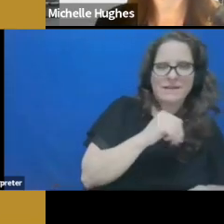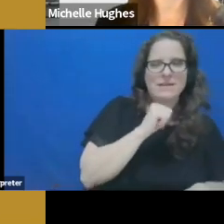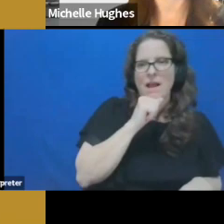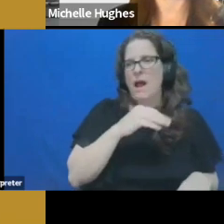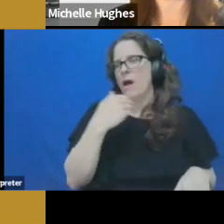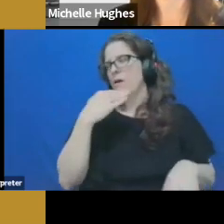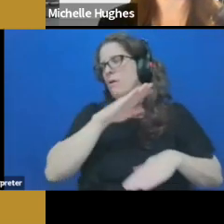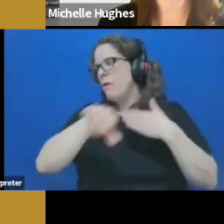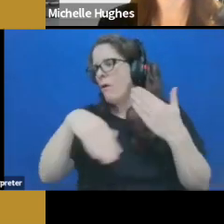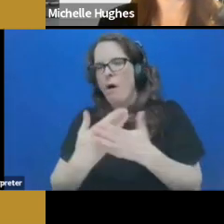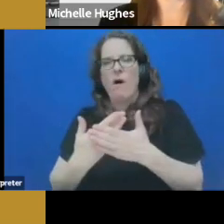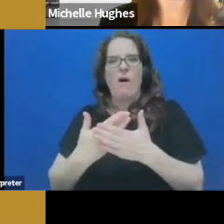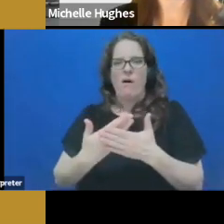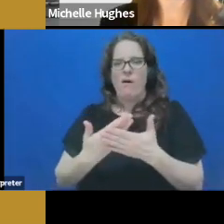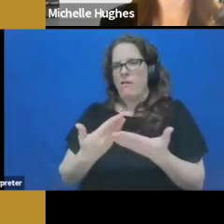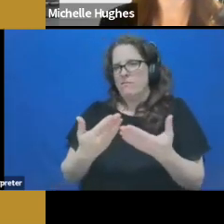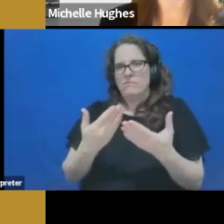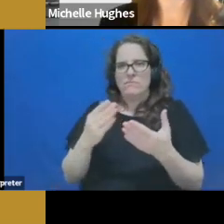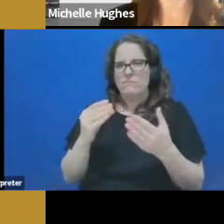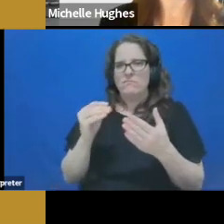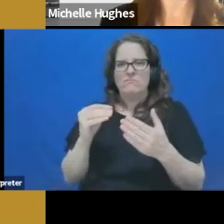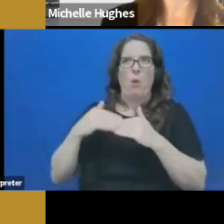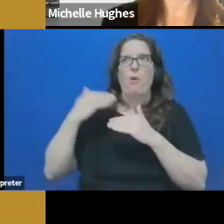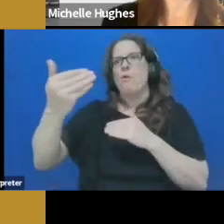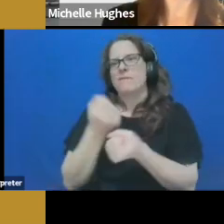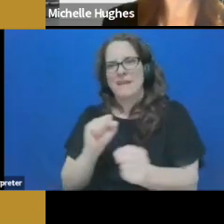of the beneficiary over their lifetime.